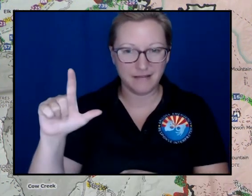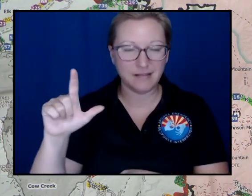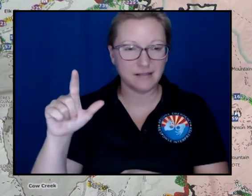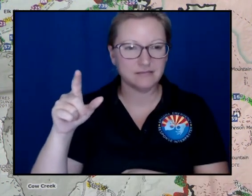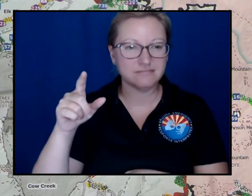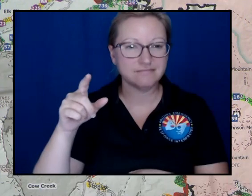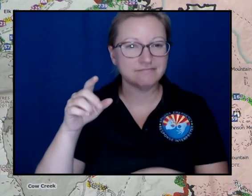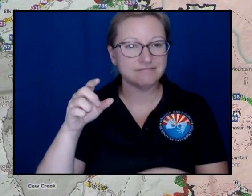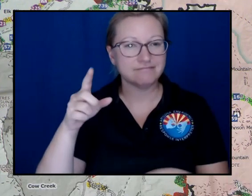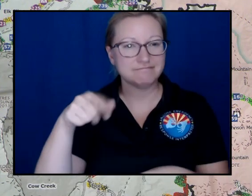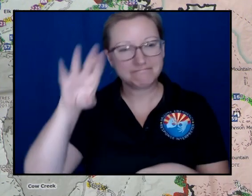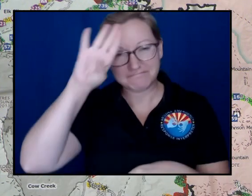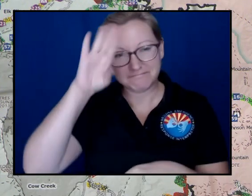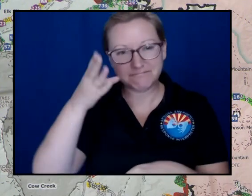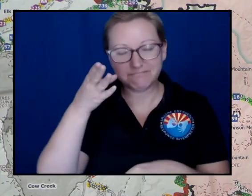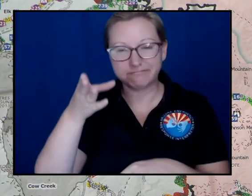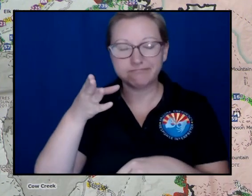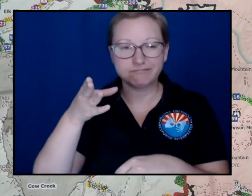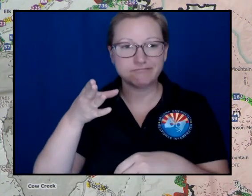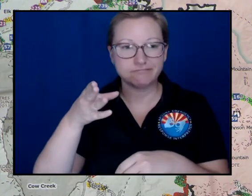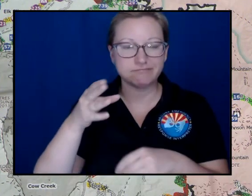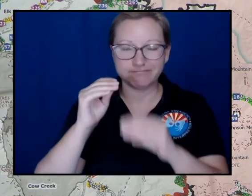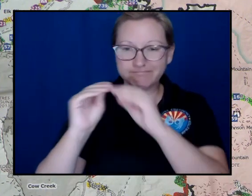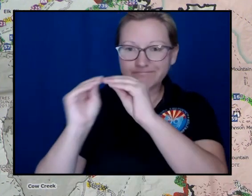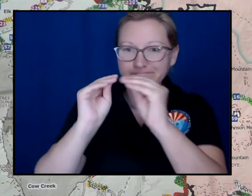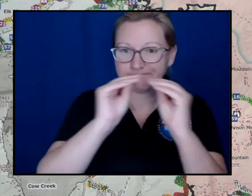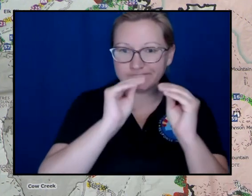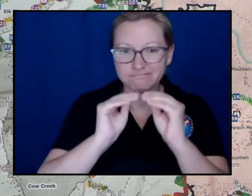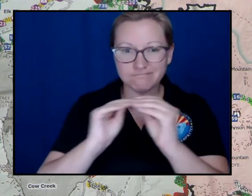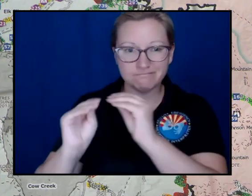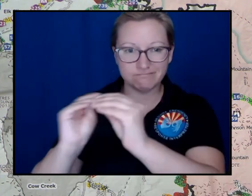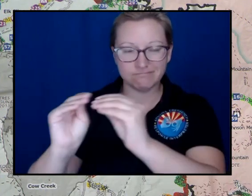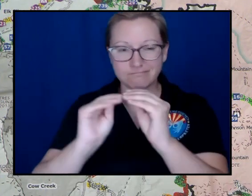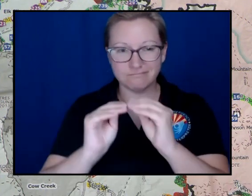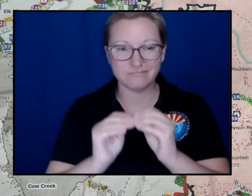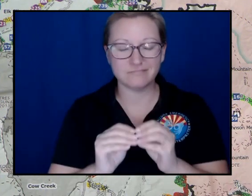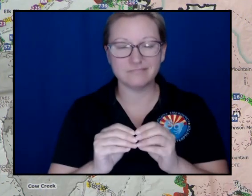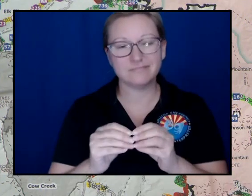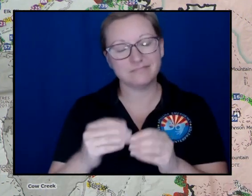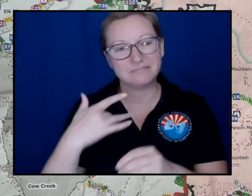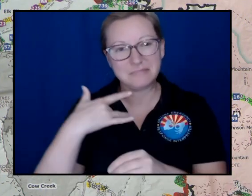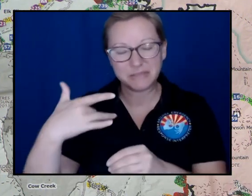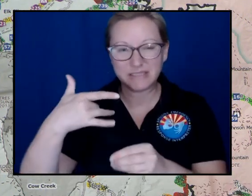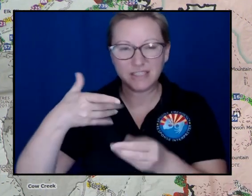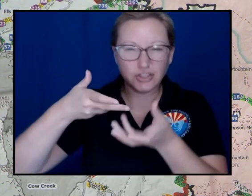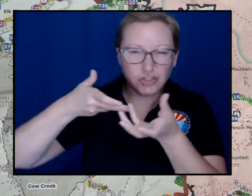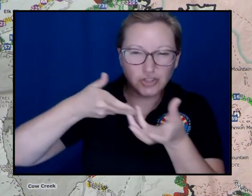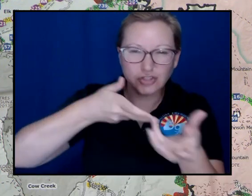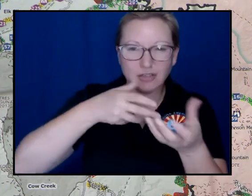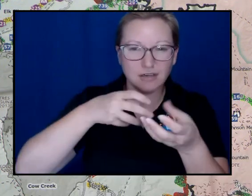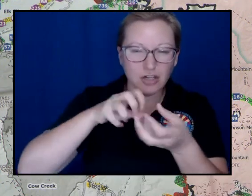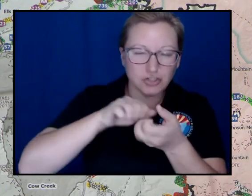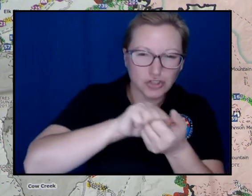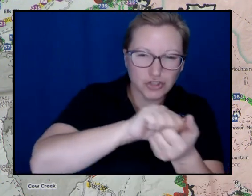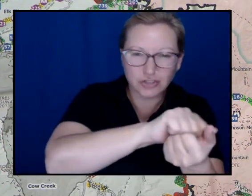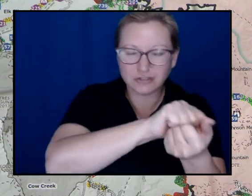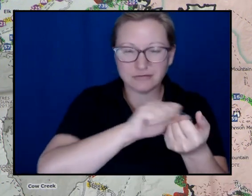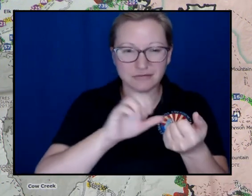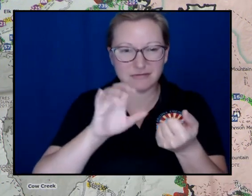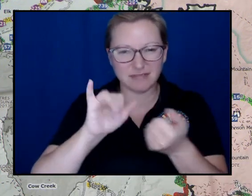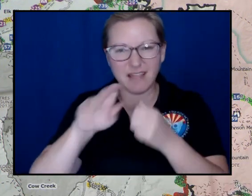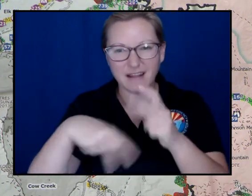lot of suppression repair efforts. Again, it's been mainly chipping and that type of work continuing on